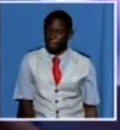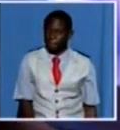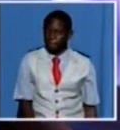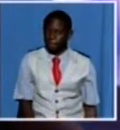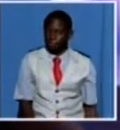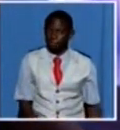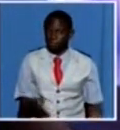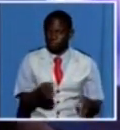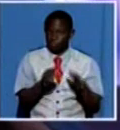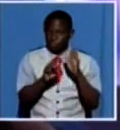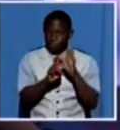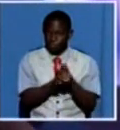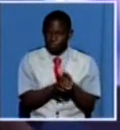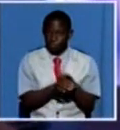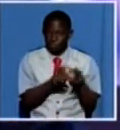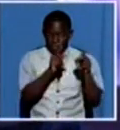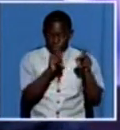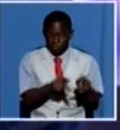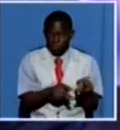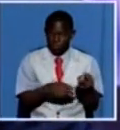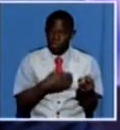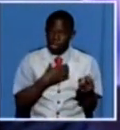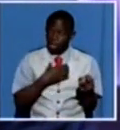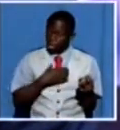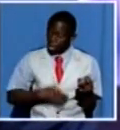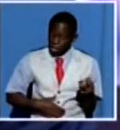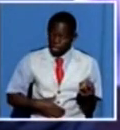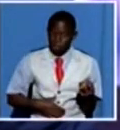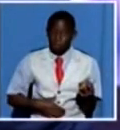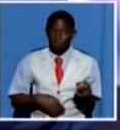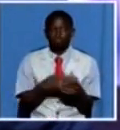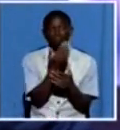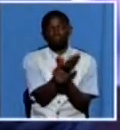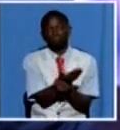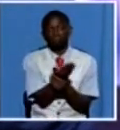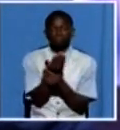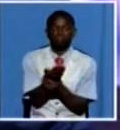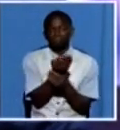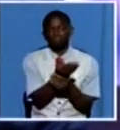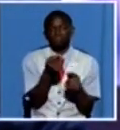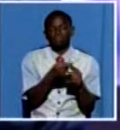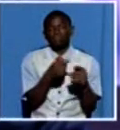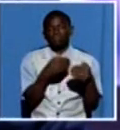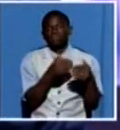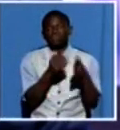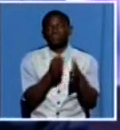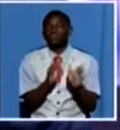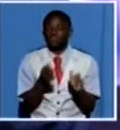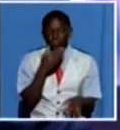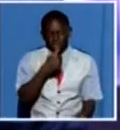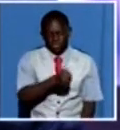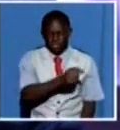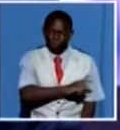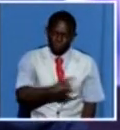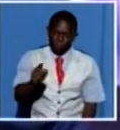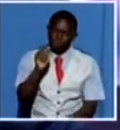go out in the field and work. You must not continue begging from your neighbors, because if you continue, you will not be respected. Even the